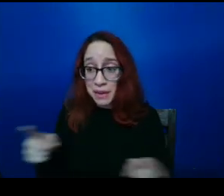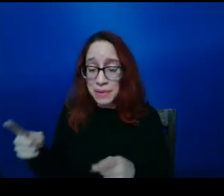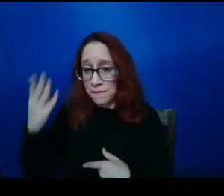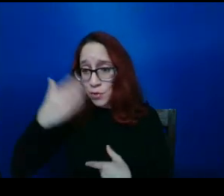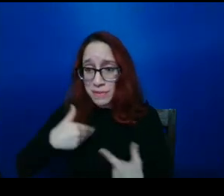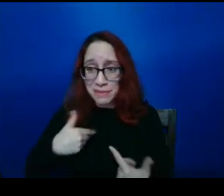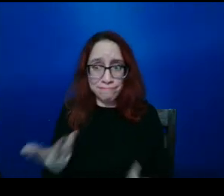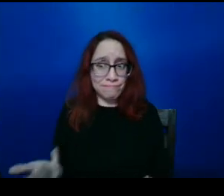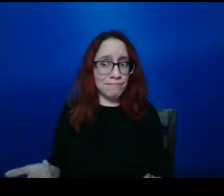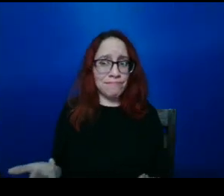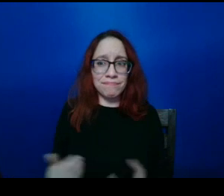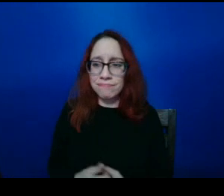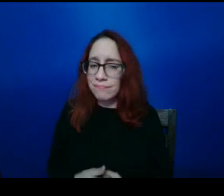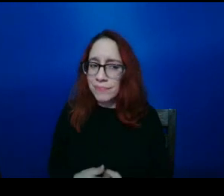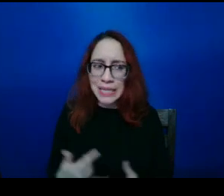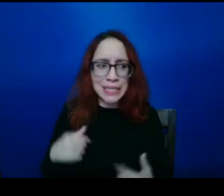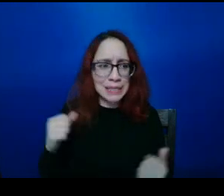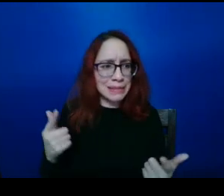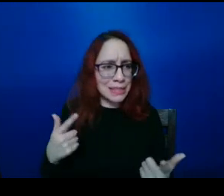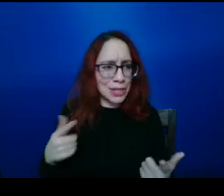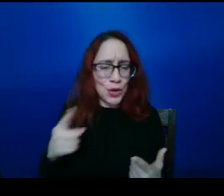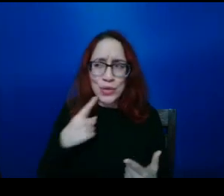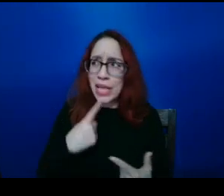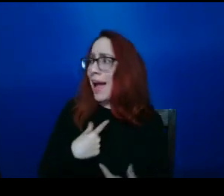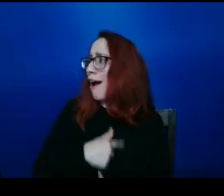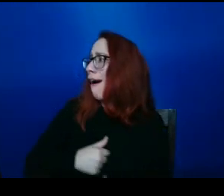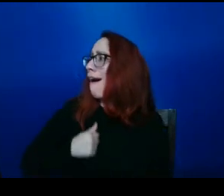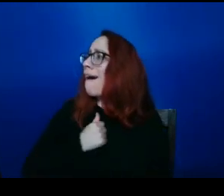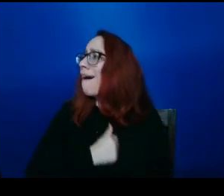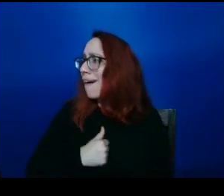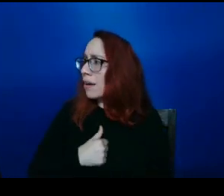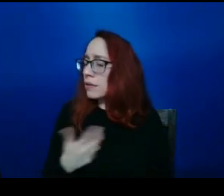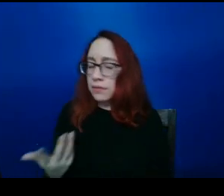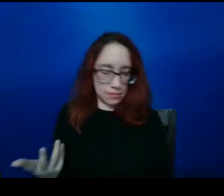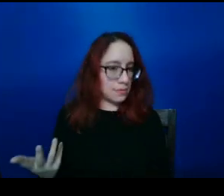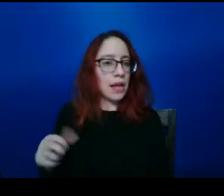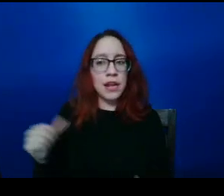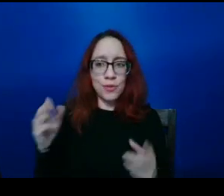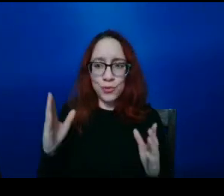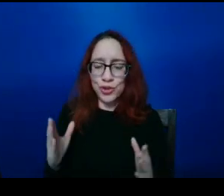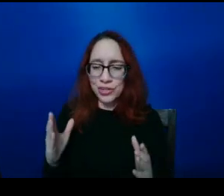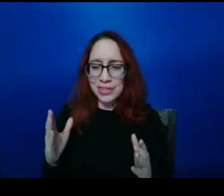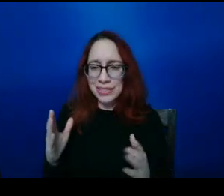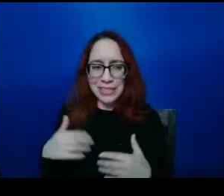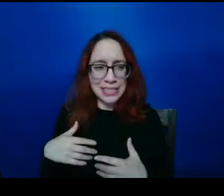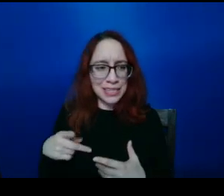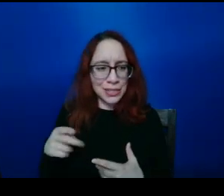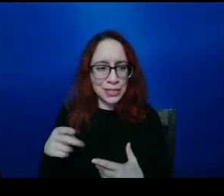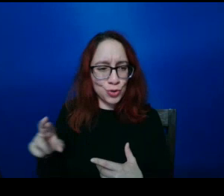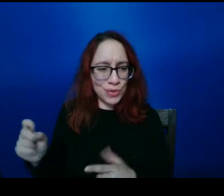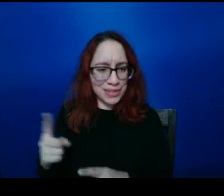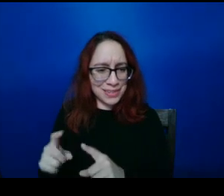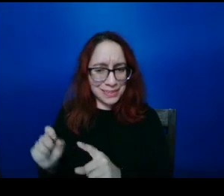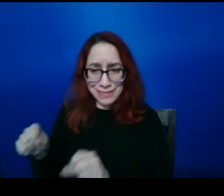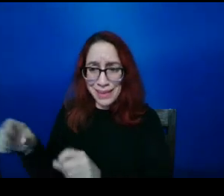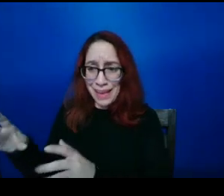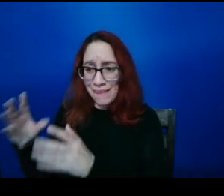me. And all of a sudden you all say, sorry, any other press can get information, but not Mr.